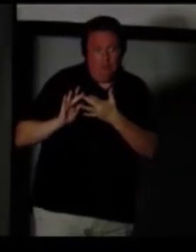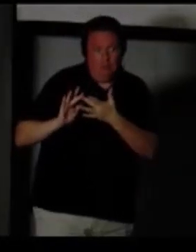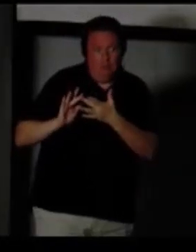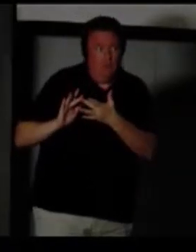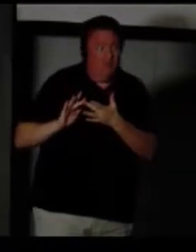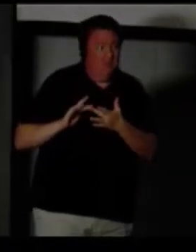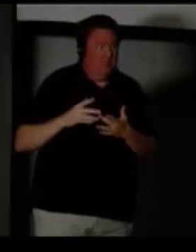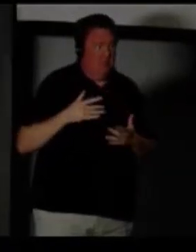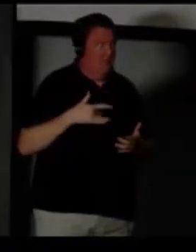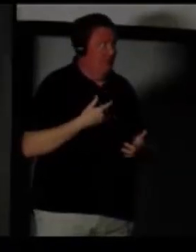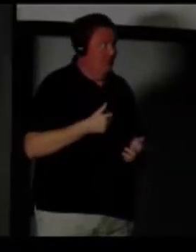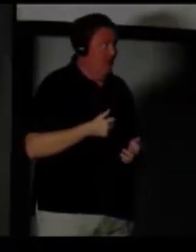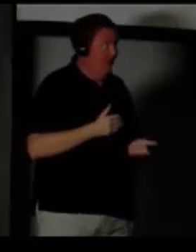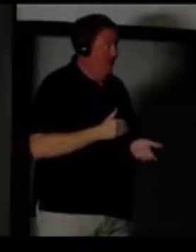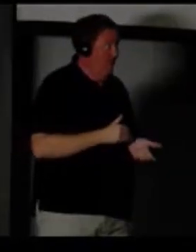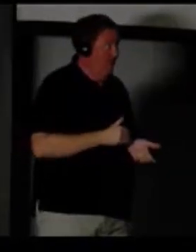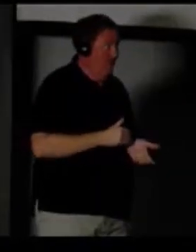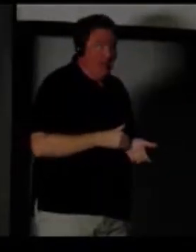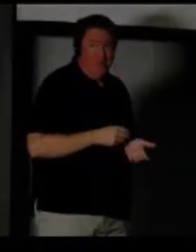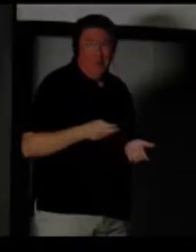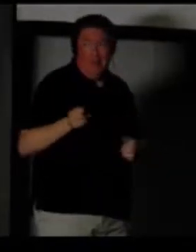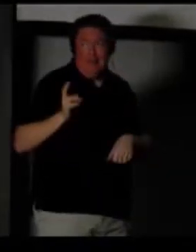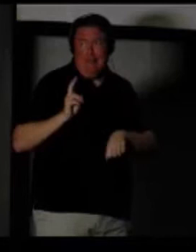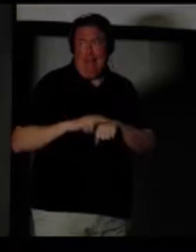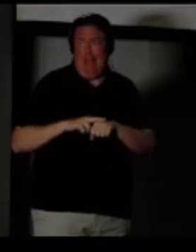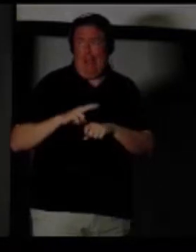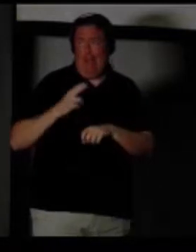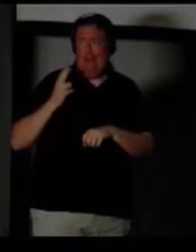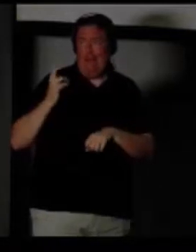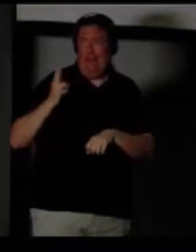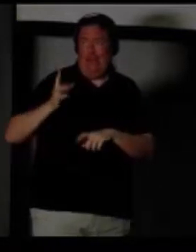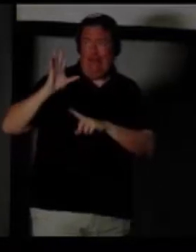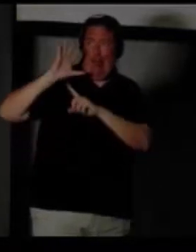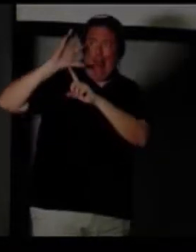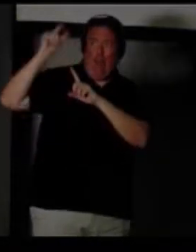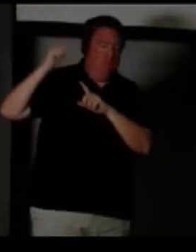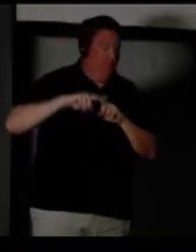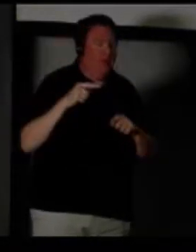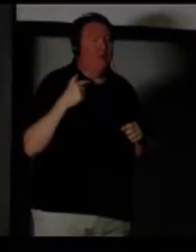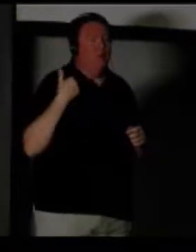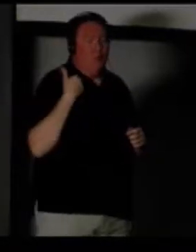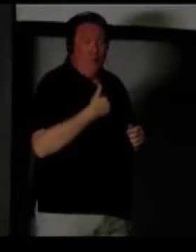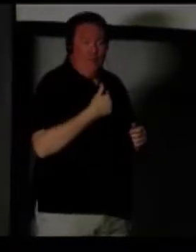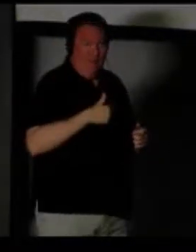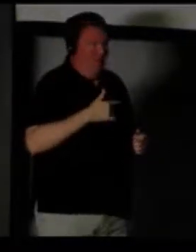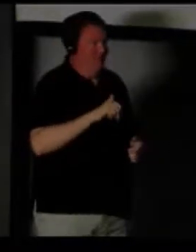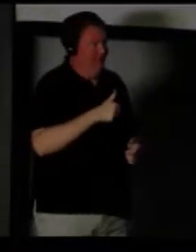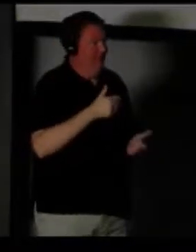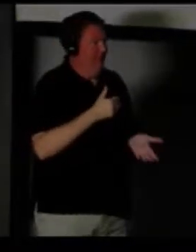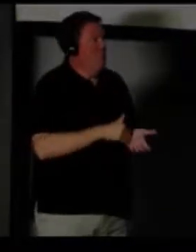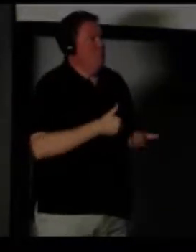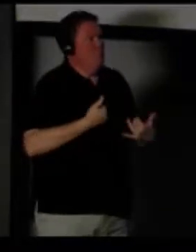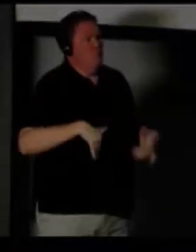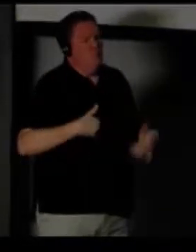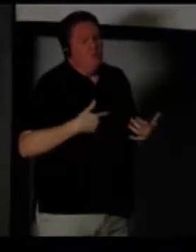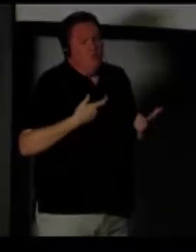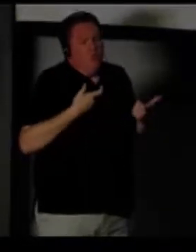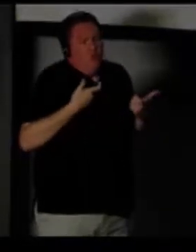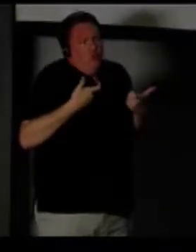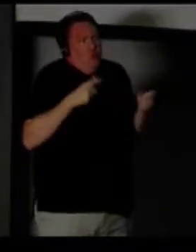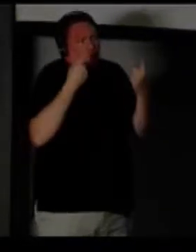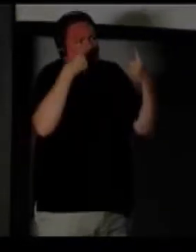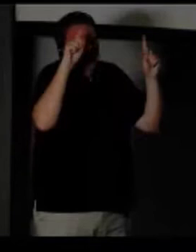not sound very much to the natural historians here, but for us, that's a really major achievement to have that much of the collection available.